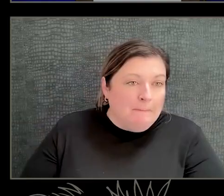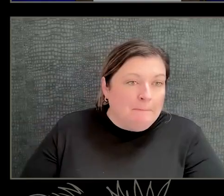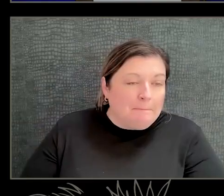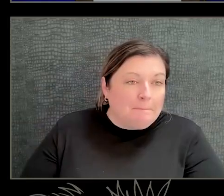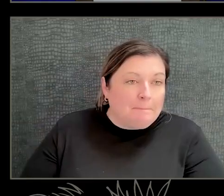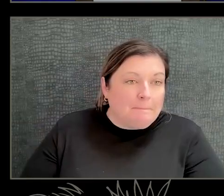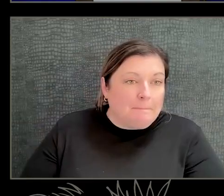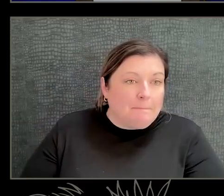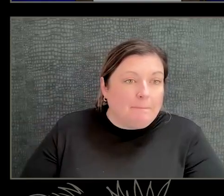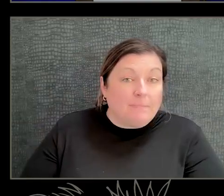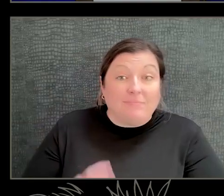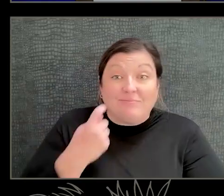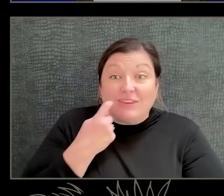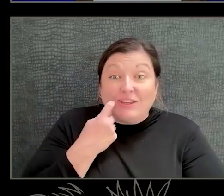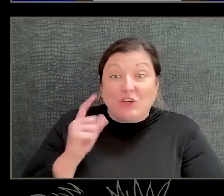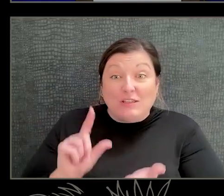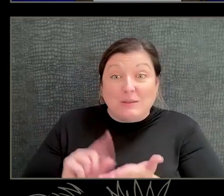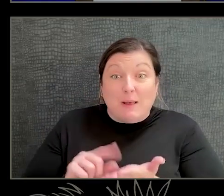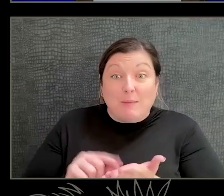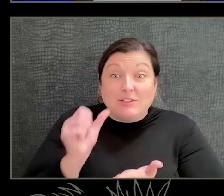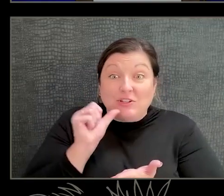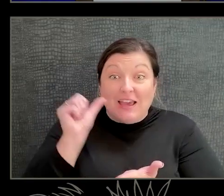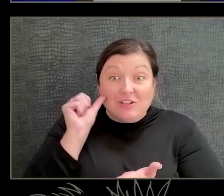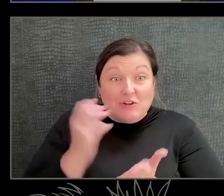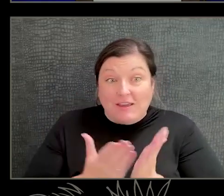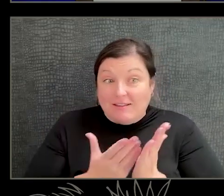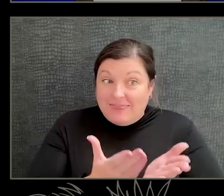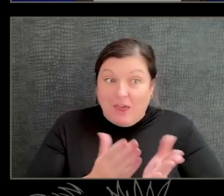We just published it yesterday, so it's there.